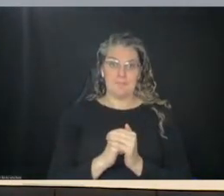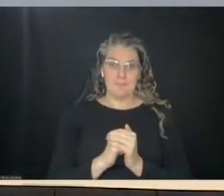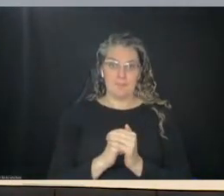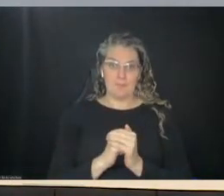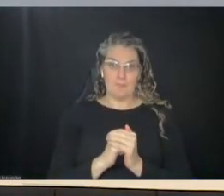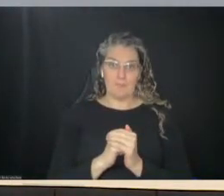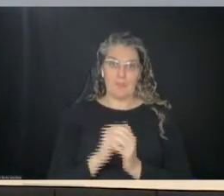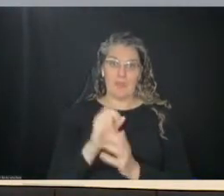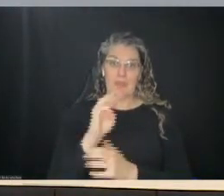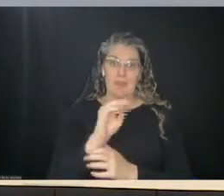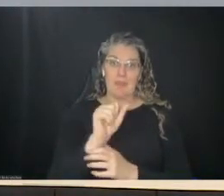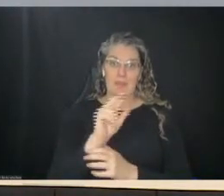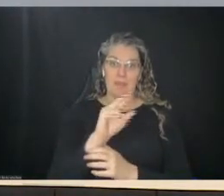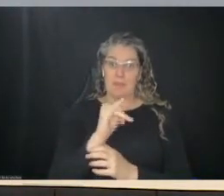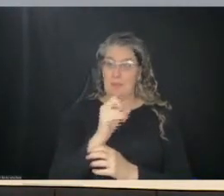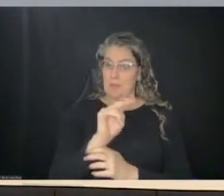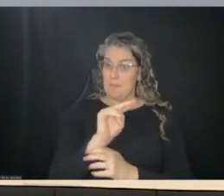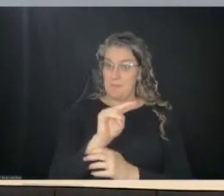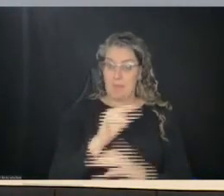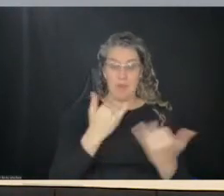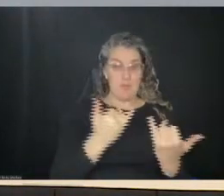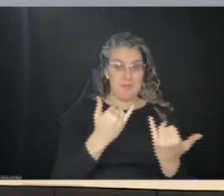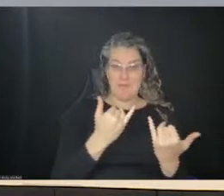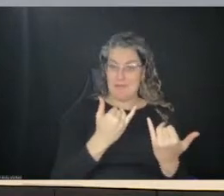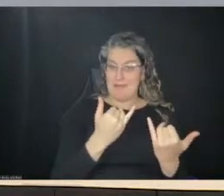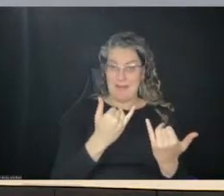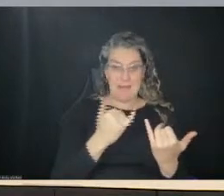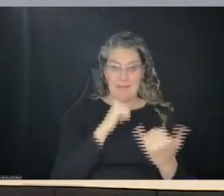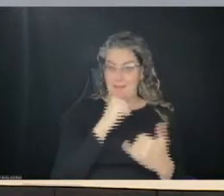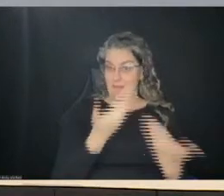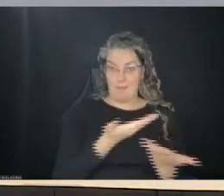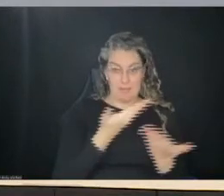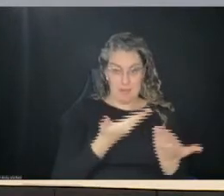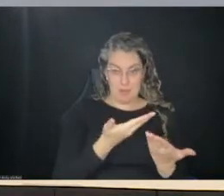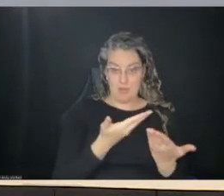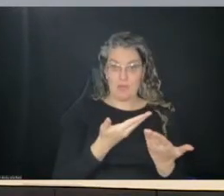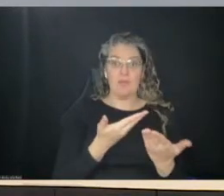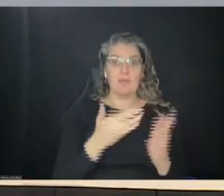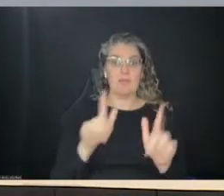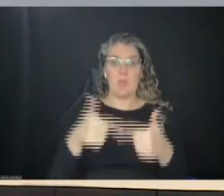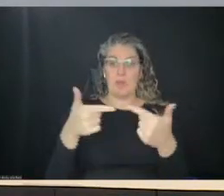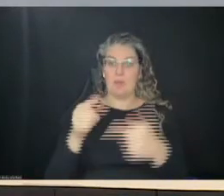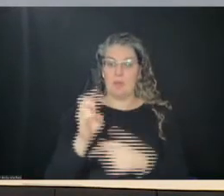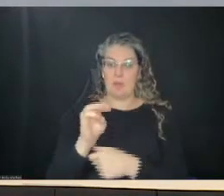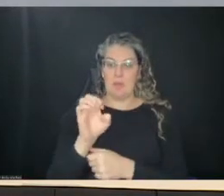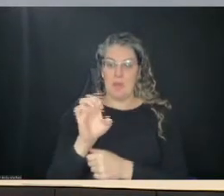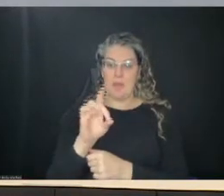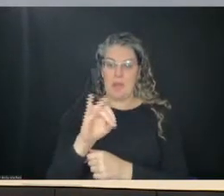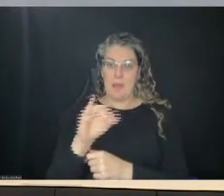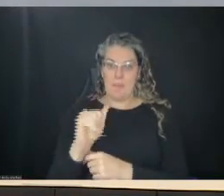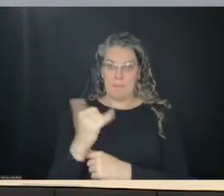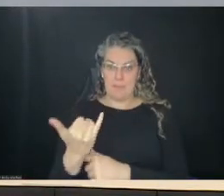Marin's not here today, so I'll open it up to questions.